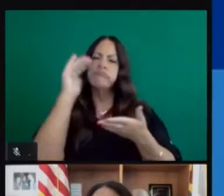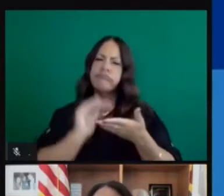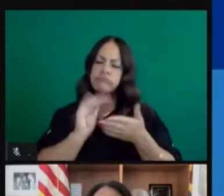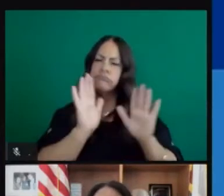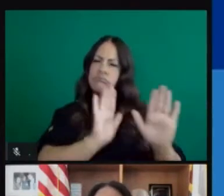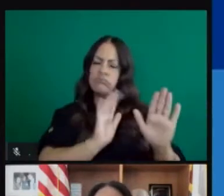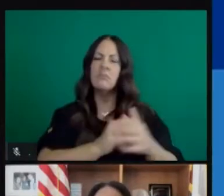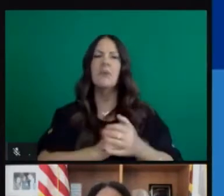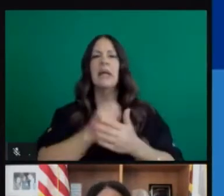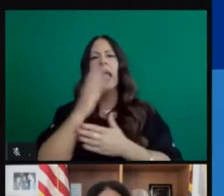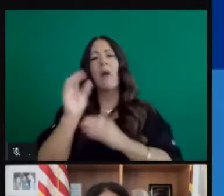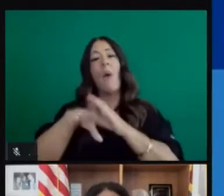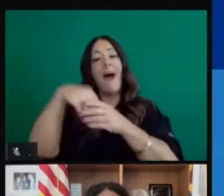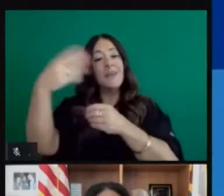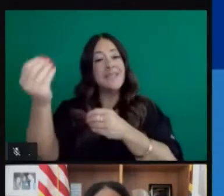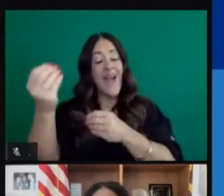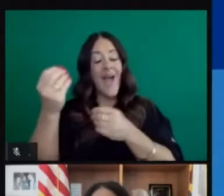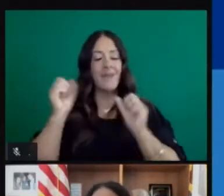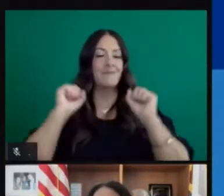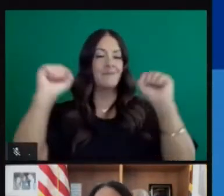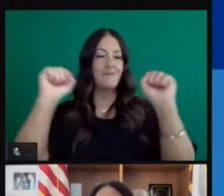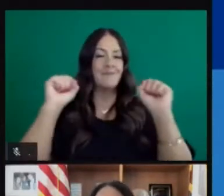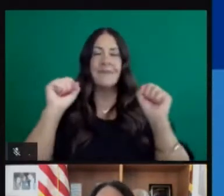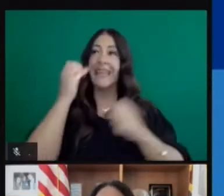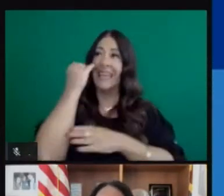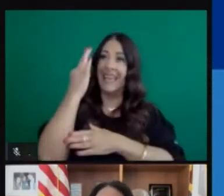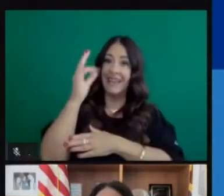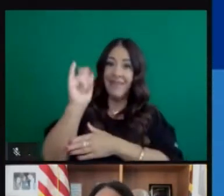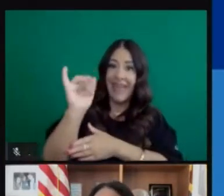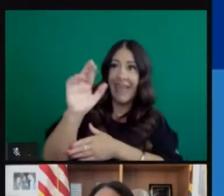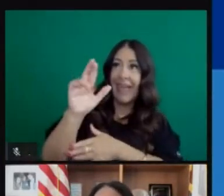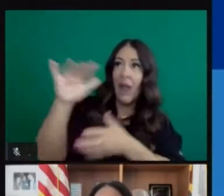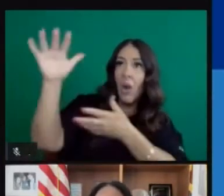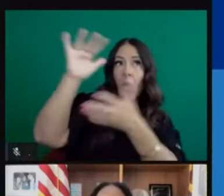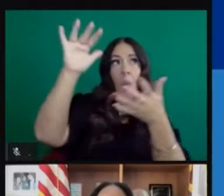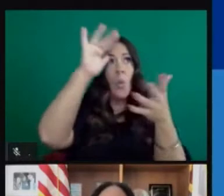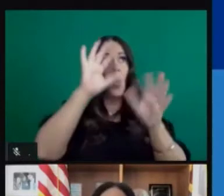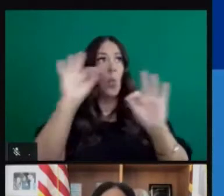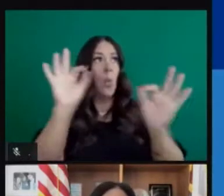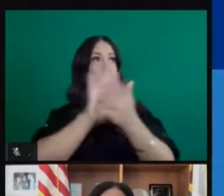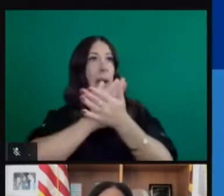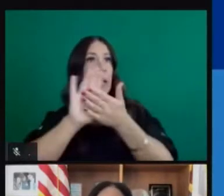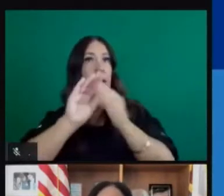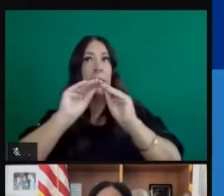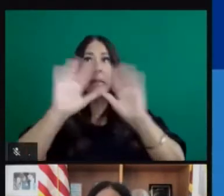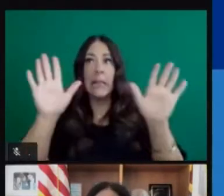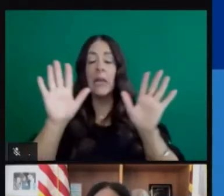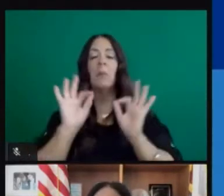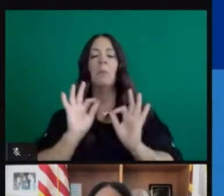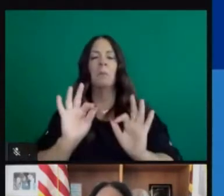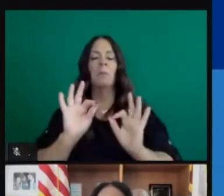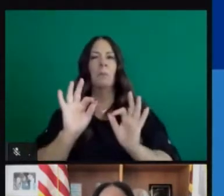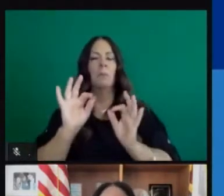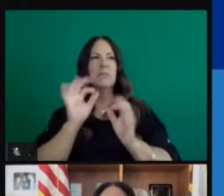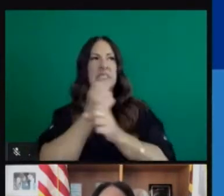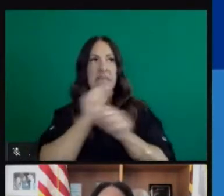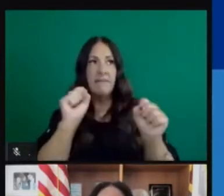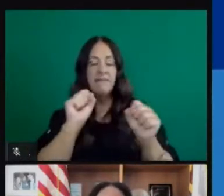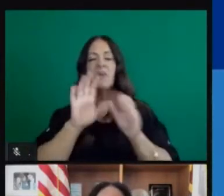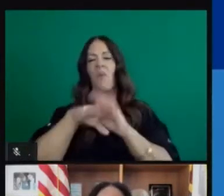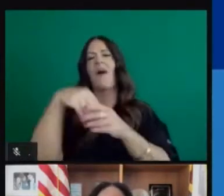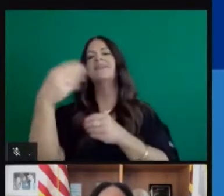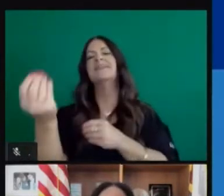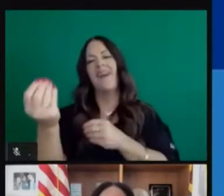When the air is at a healthy level is really important to help to mitigate those stress